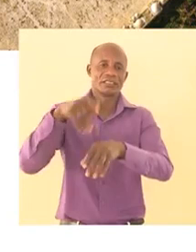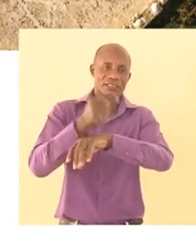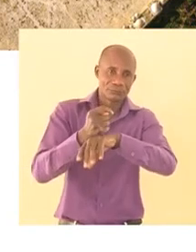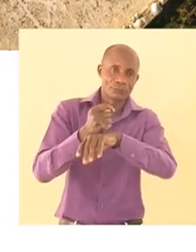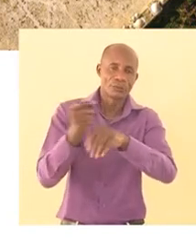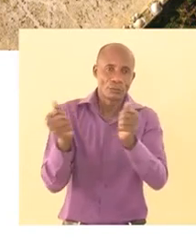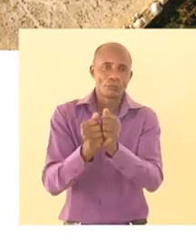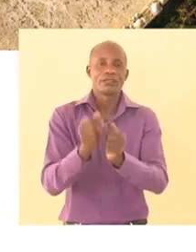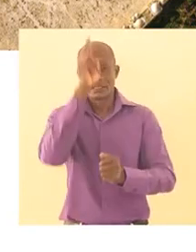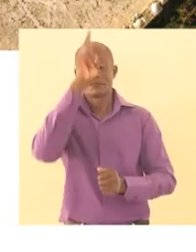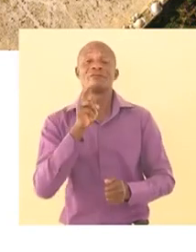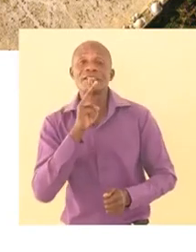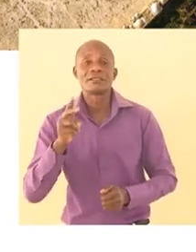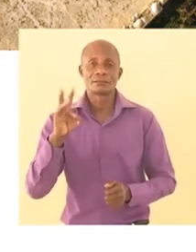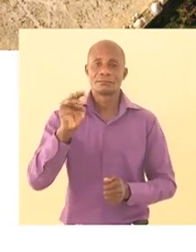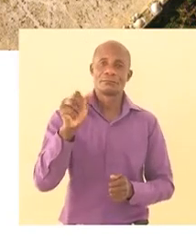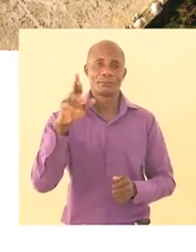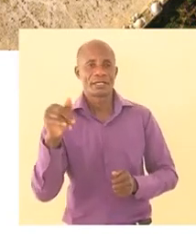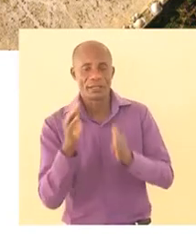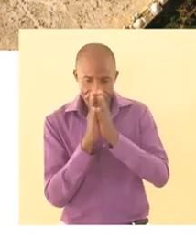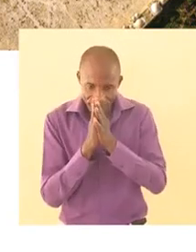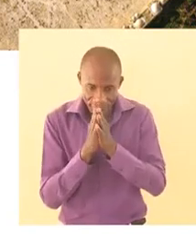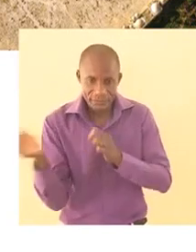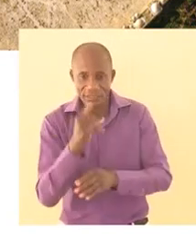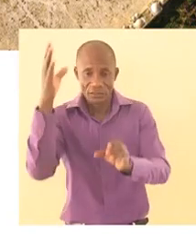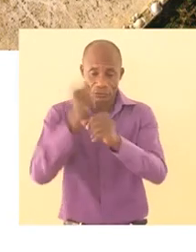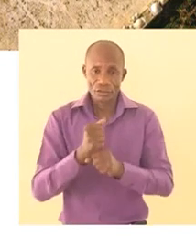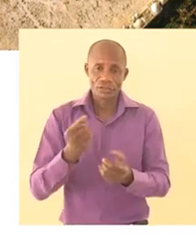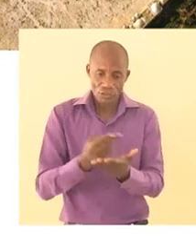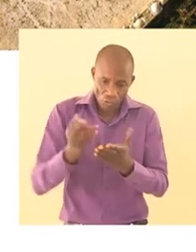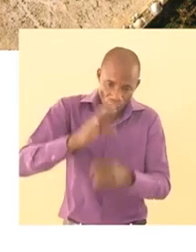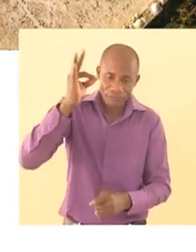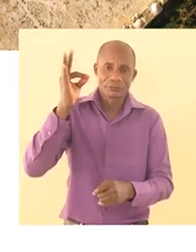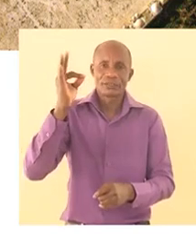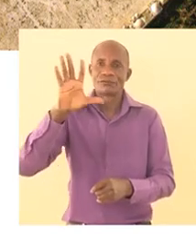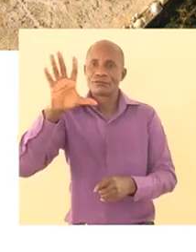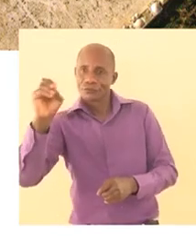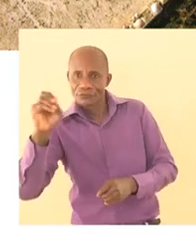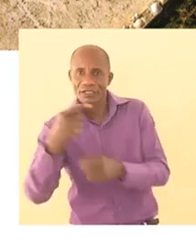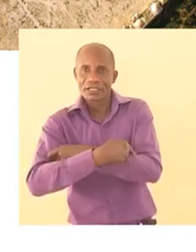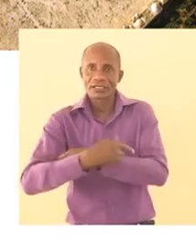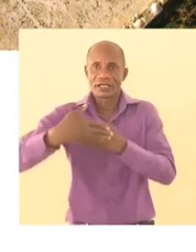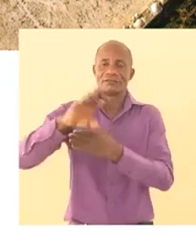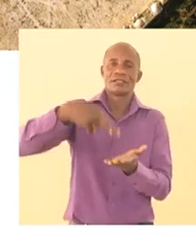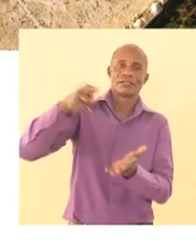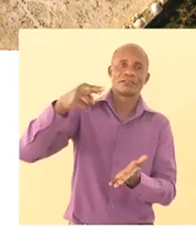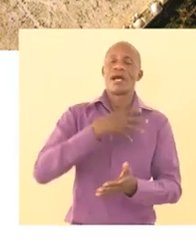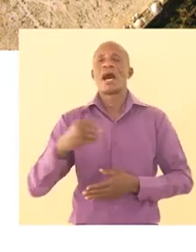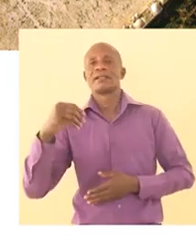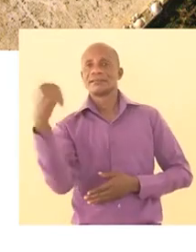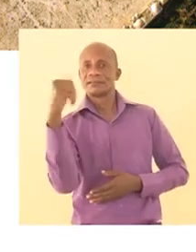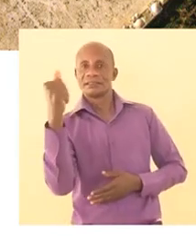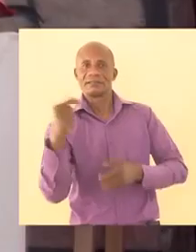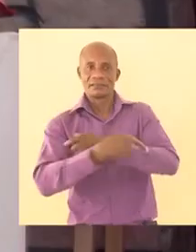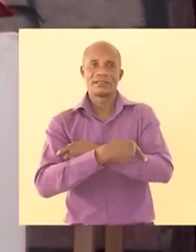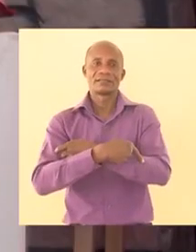meaning the outer part of the temple. They received the Holy Spirit 50 days after the resurrection and 10 days after ascension in